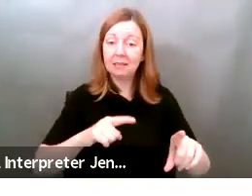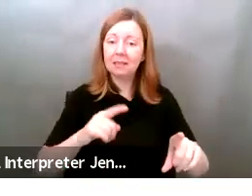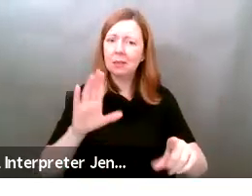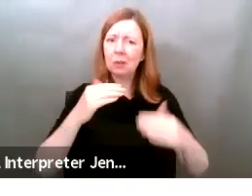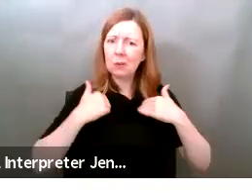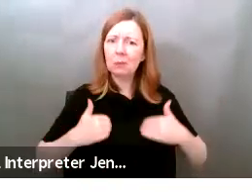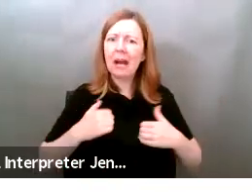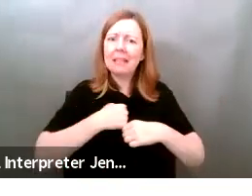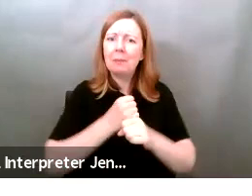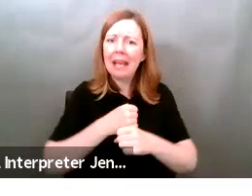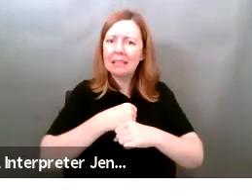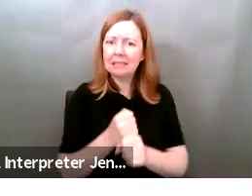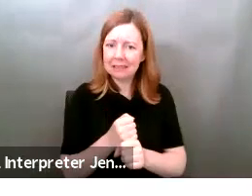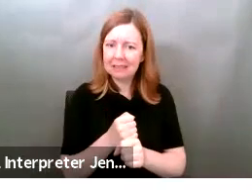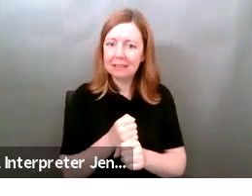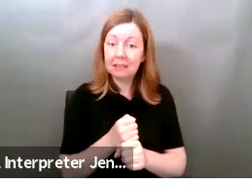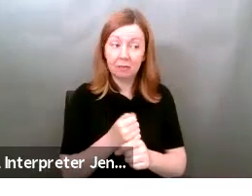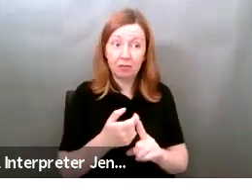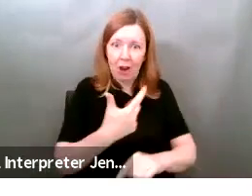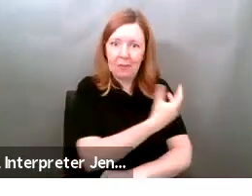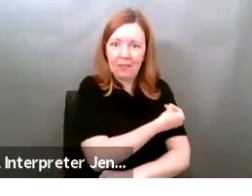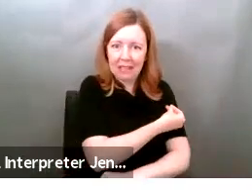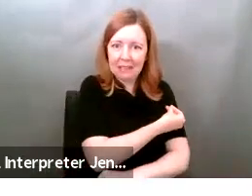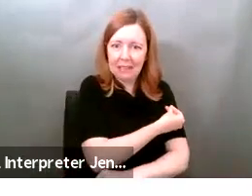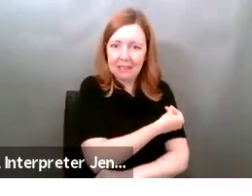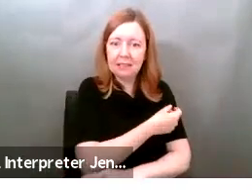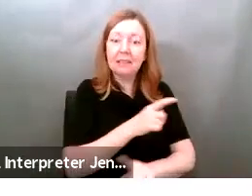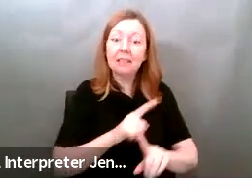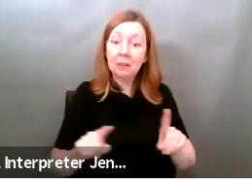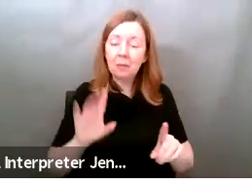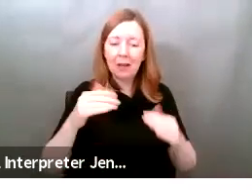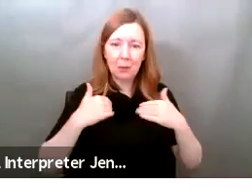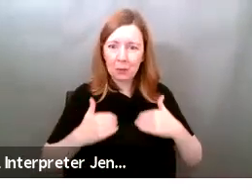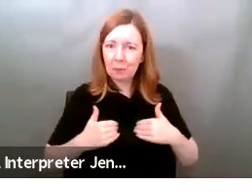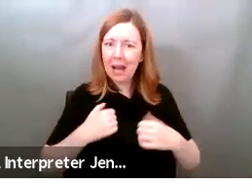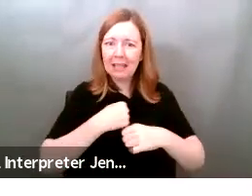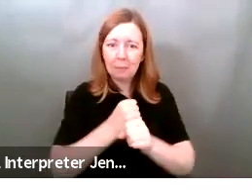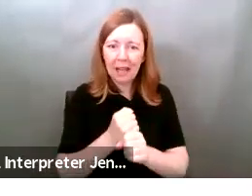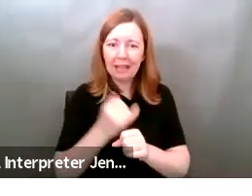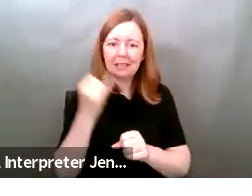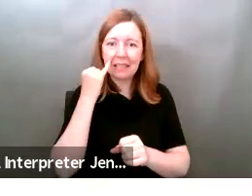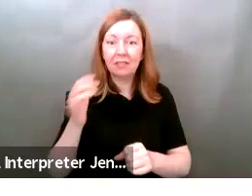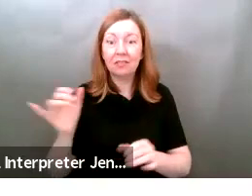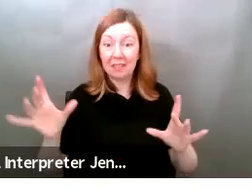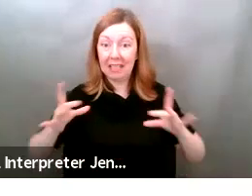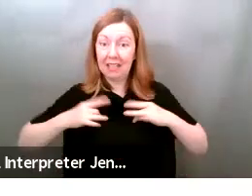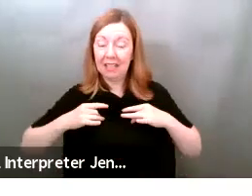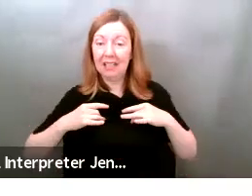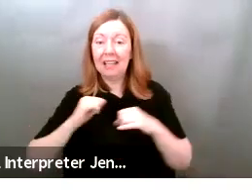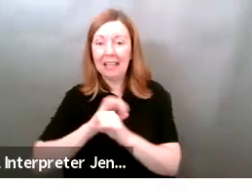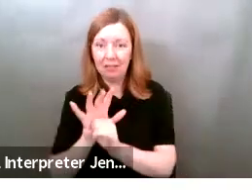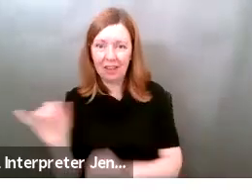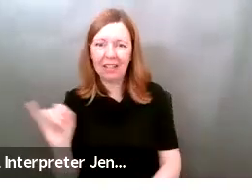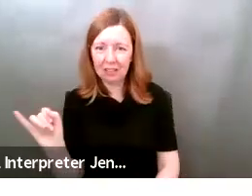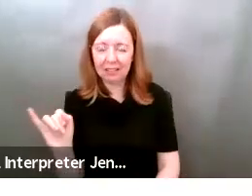body makes if it gets the vaccine, but it's also something that your body makes if it gets the infection.